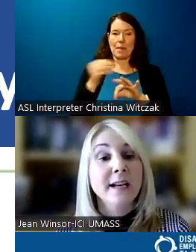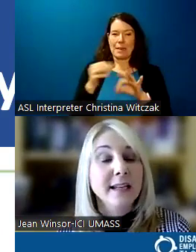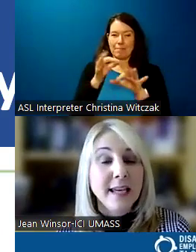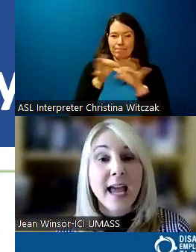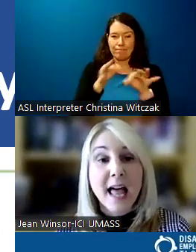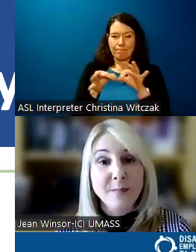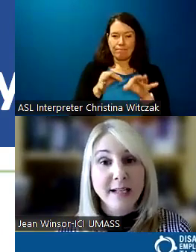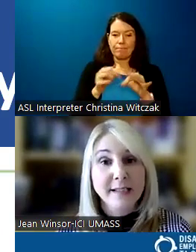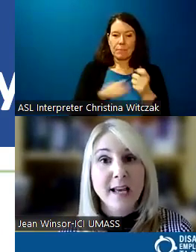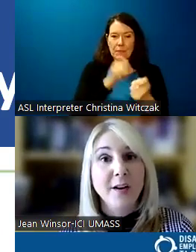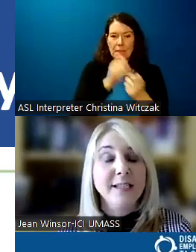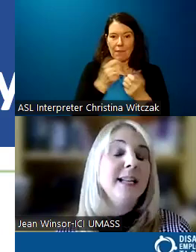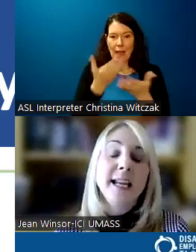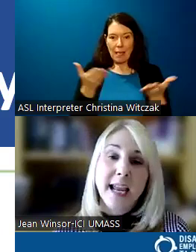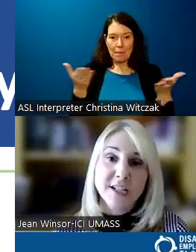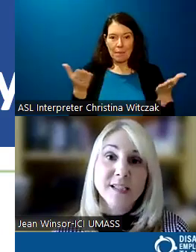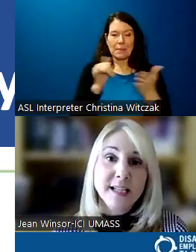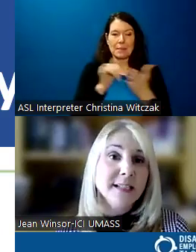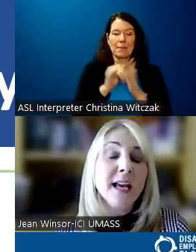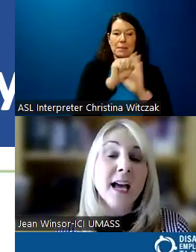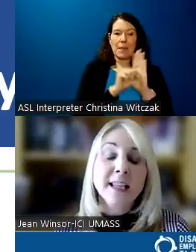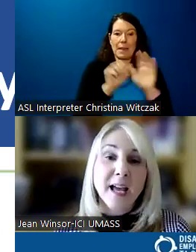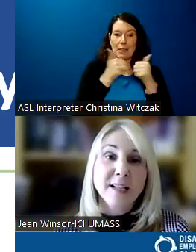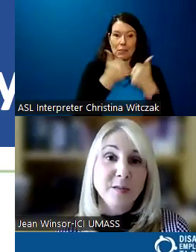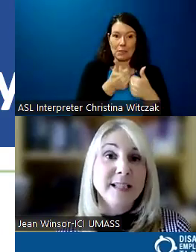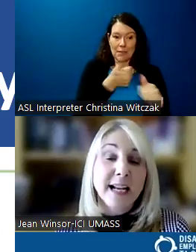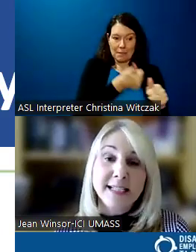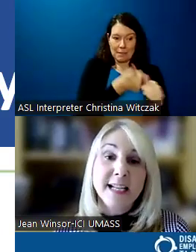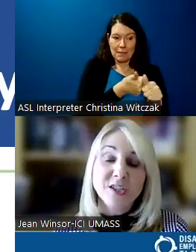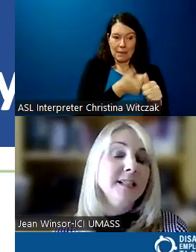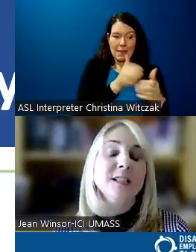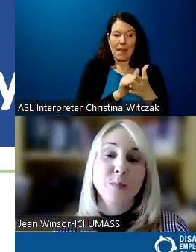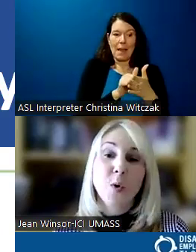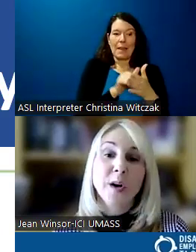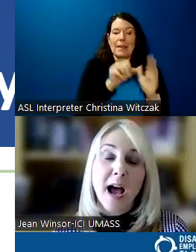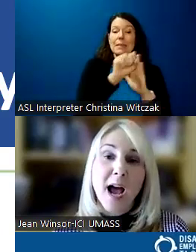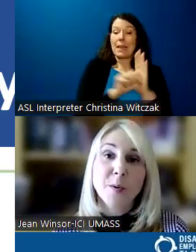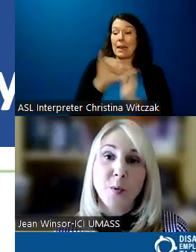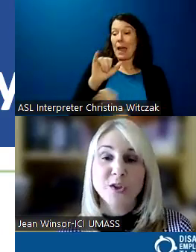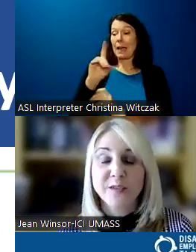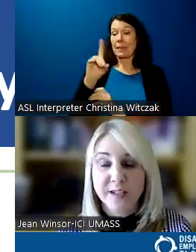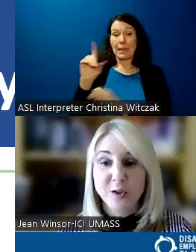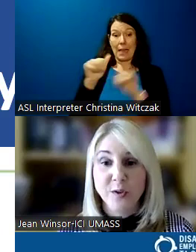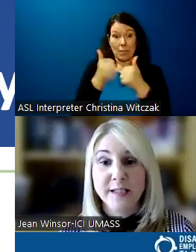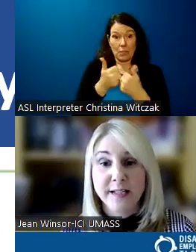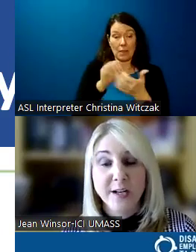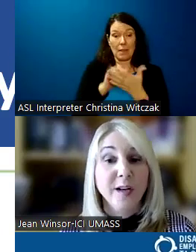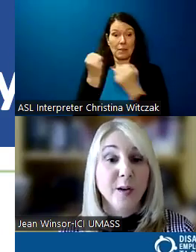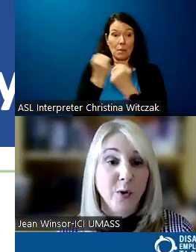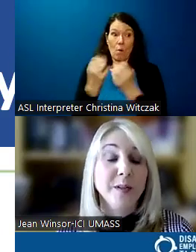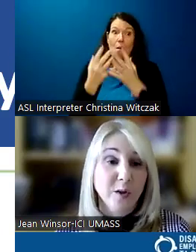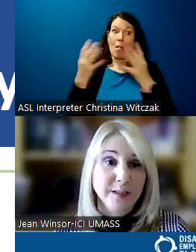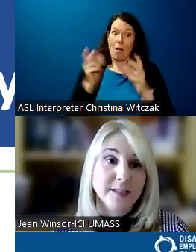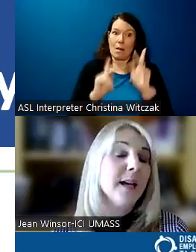outlines key elements of state agencies, that state ITD agencies that support a high proportion of individuals in